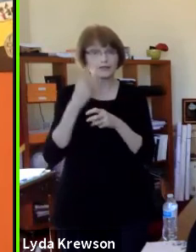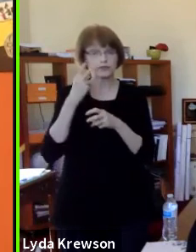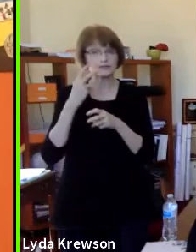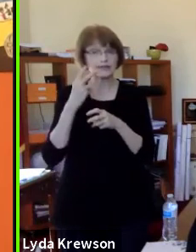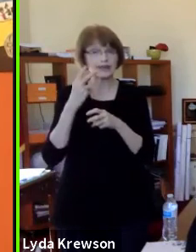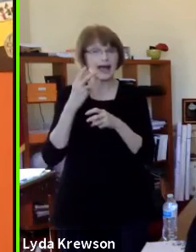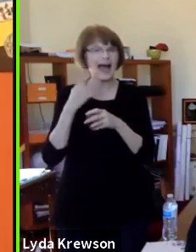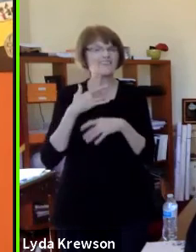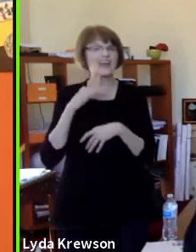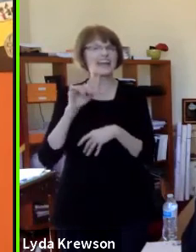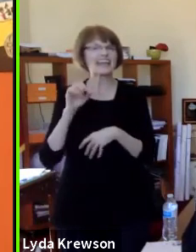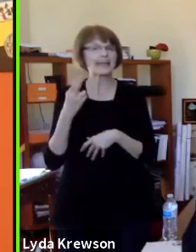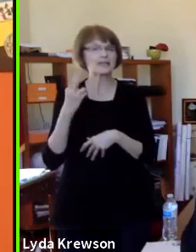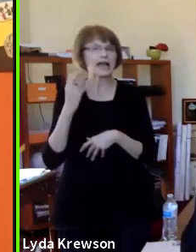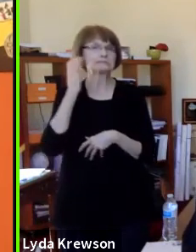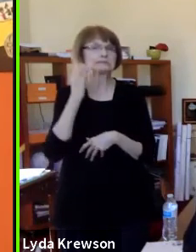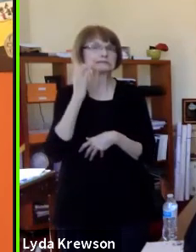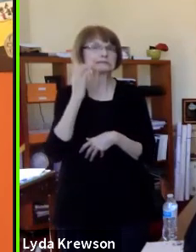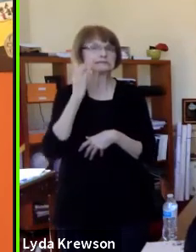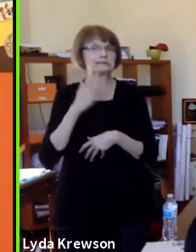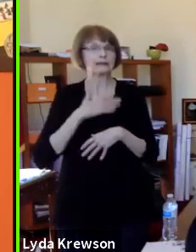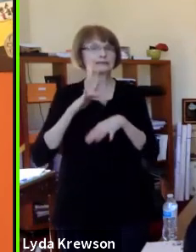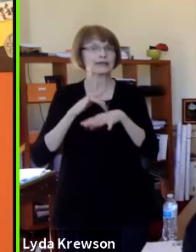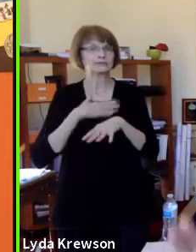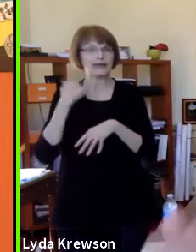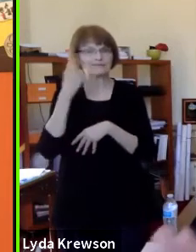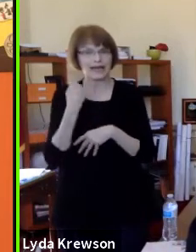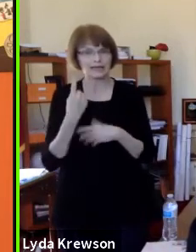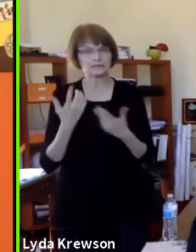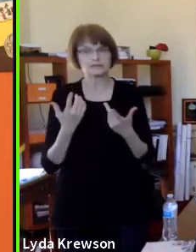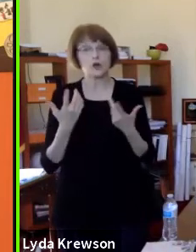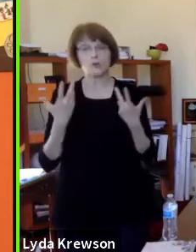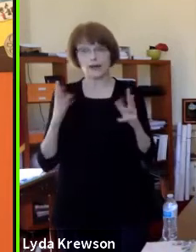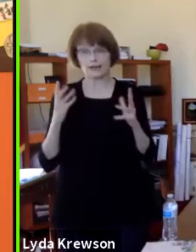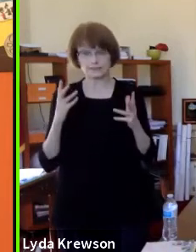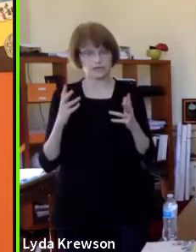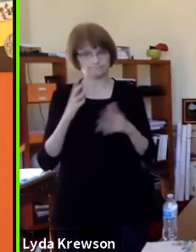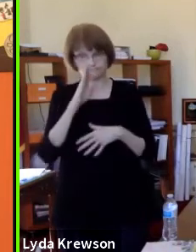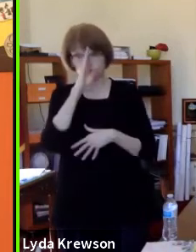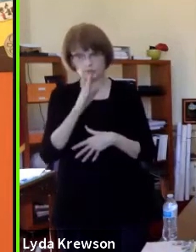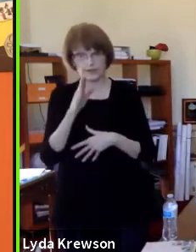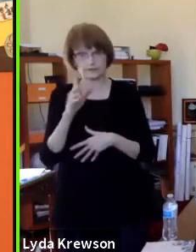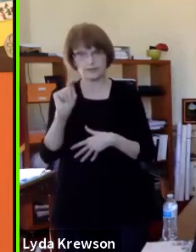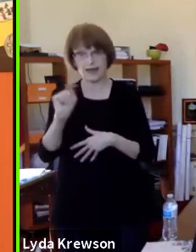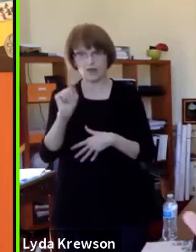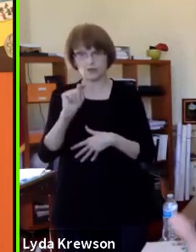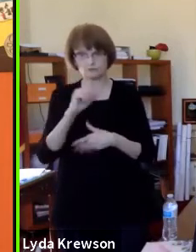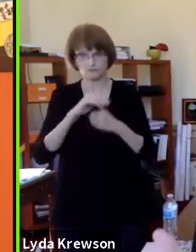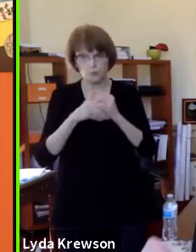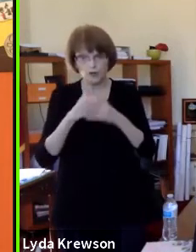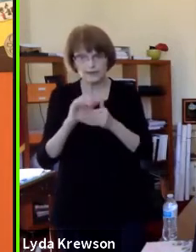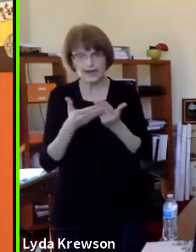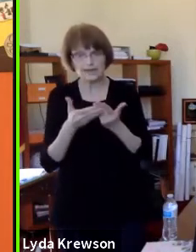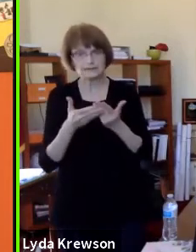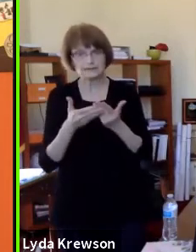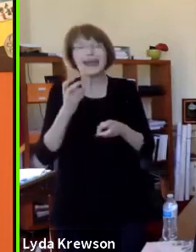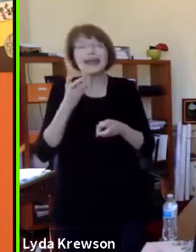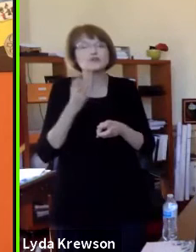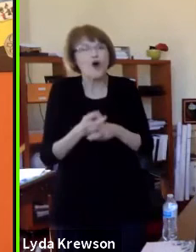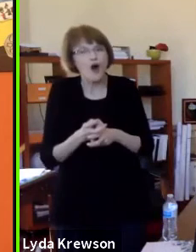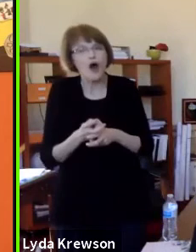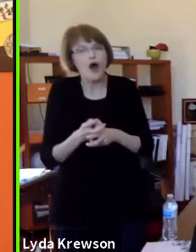itch right there, and I'm touching my own face. So when I'm done here, I'm going to go wash my hands again, because it's very hard not to